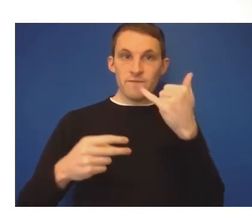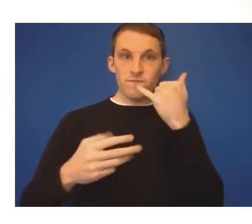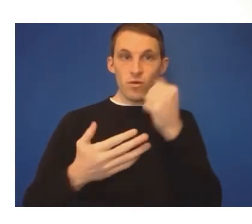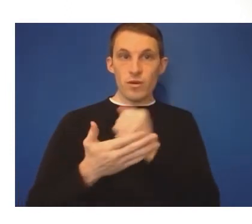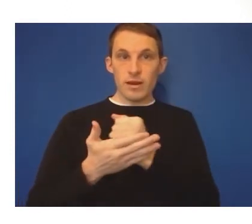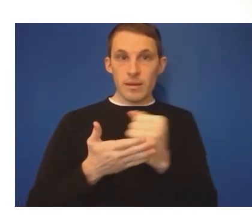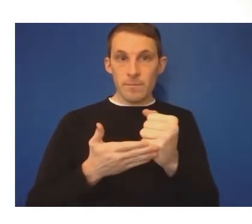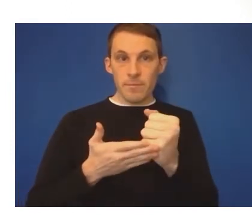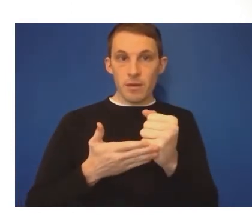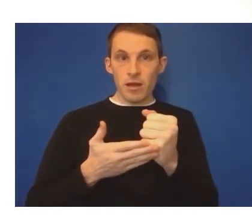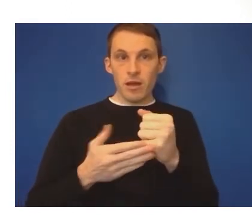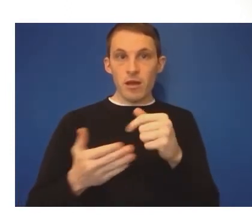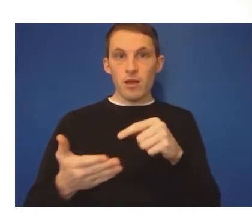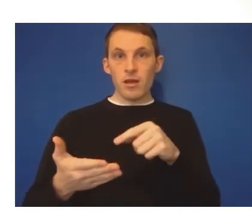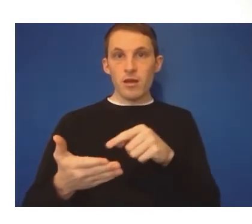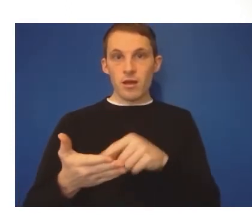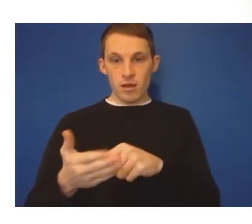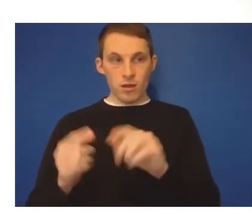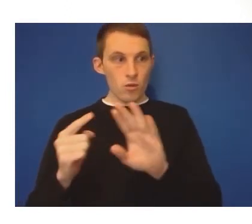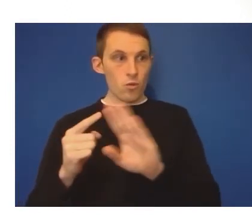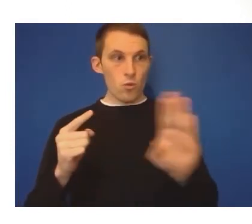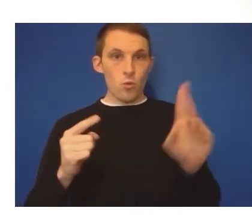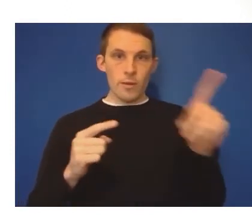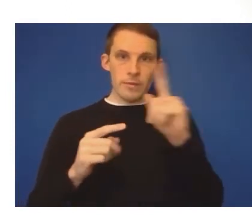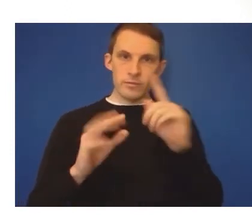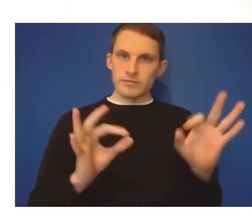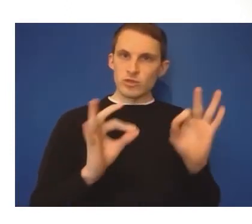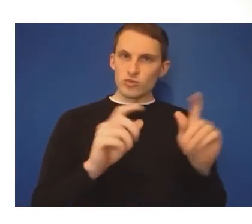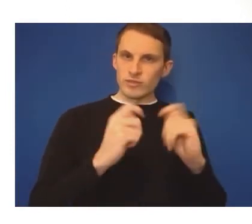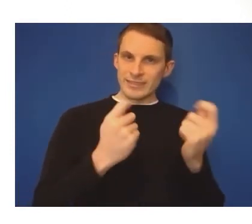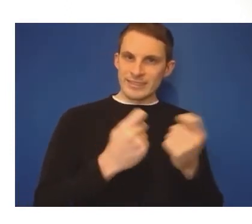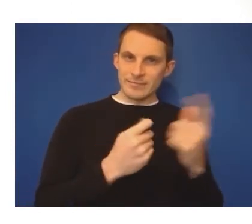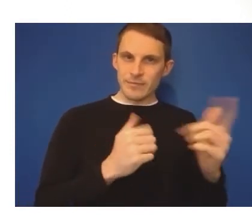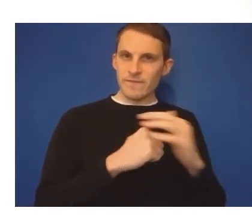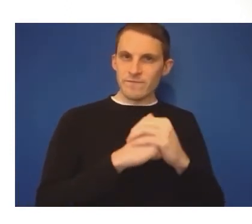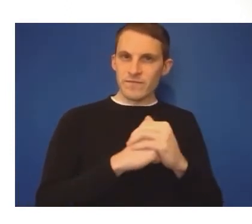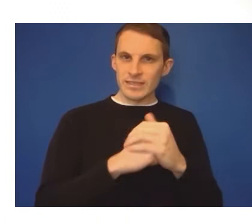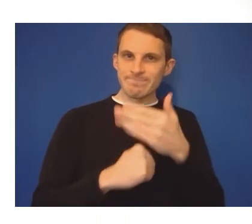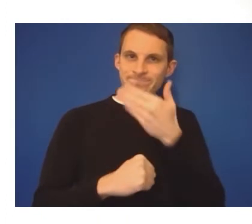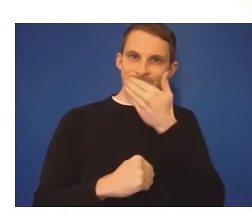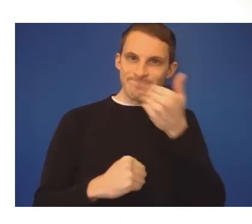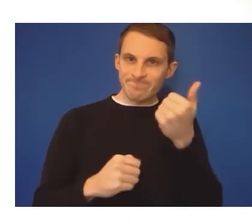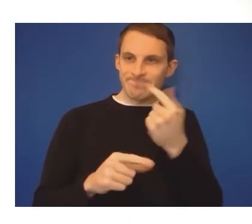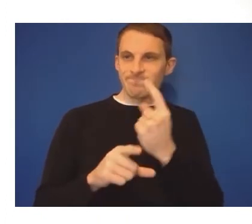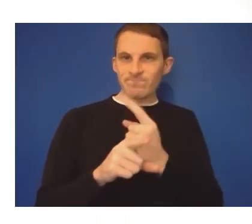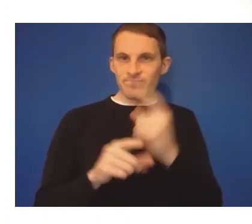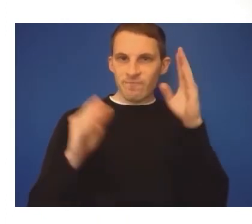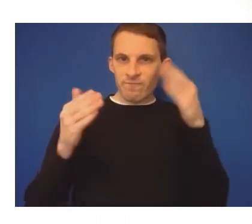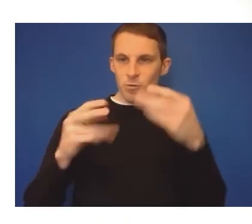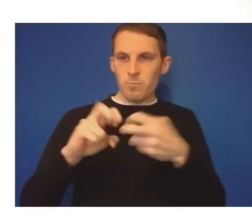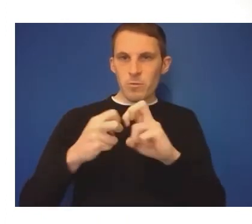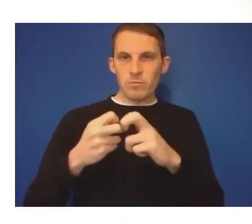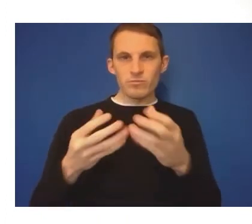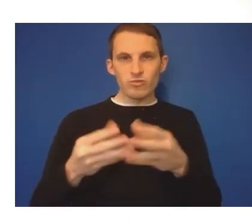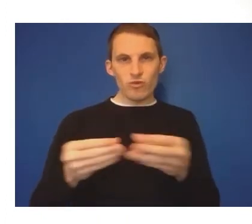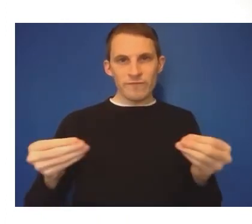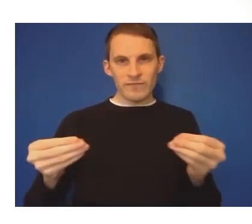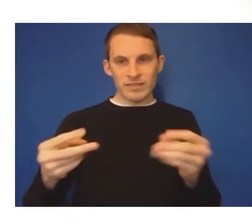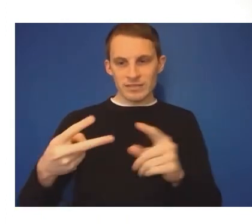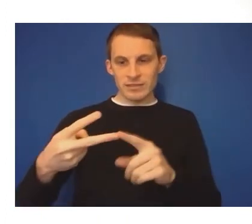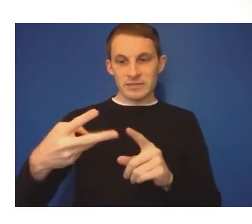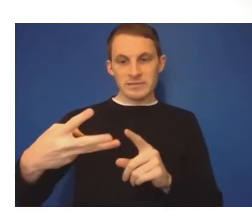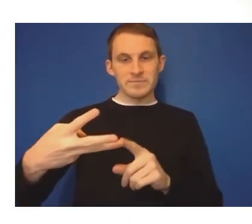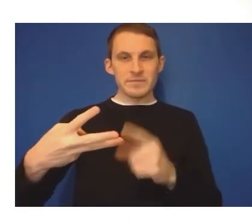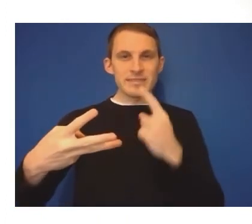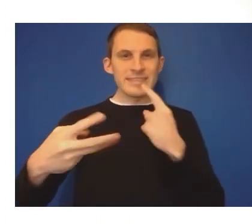be friendly, supportive, and focused on problem solving. We also talked about alternative forms of contact, like